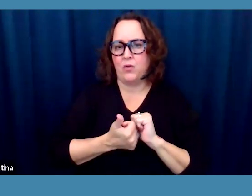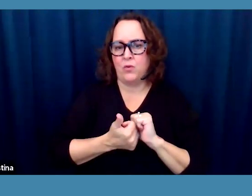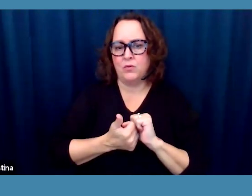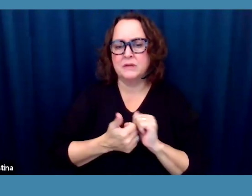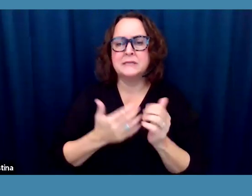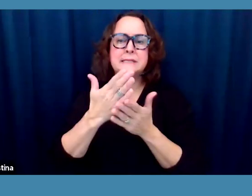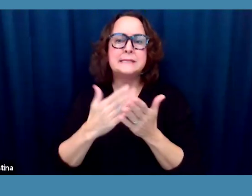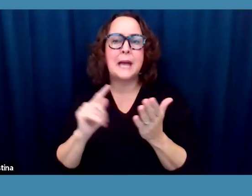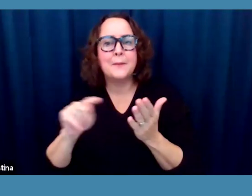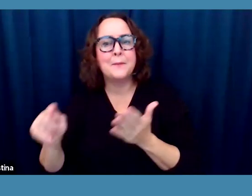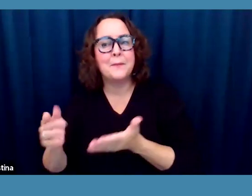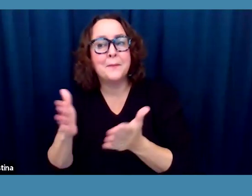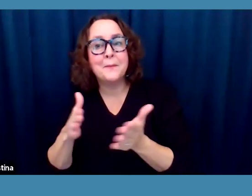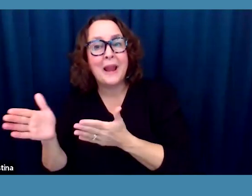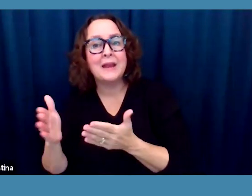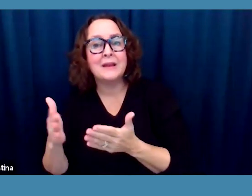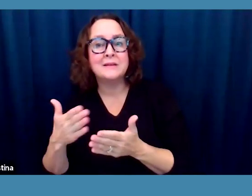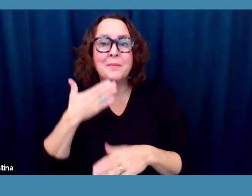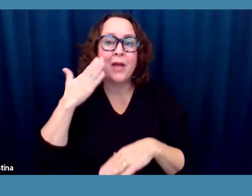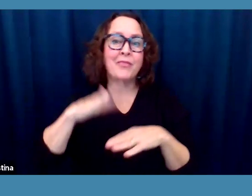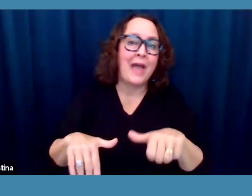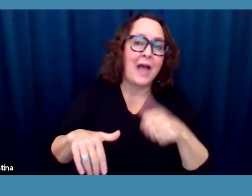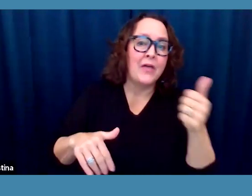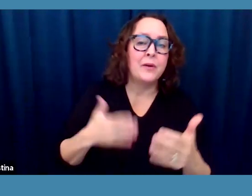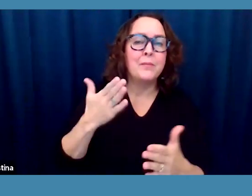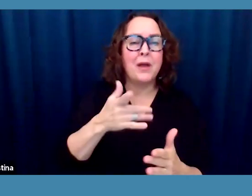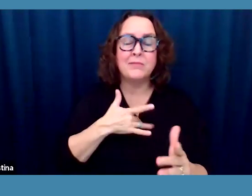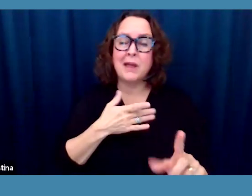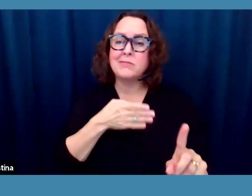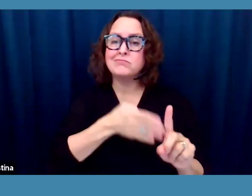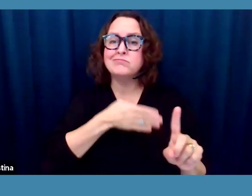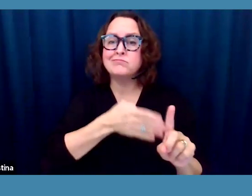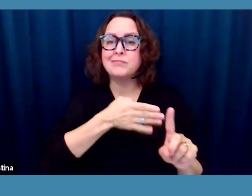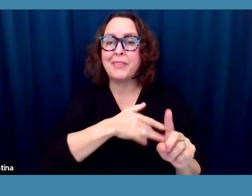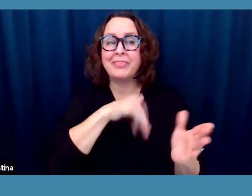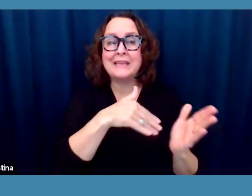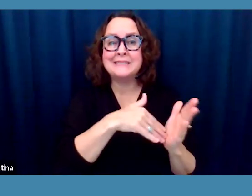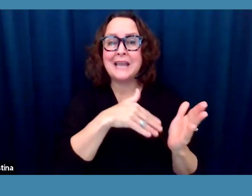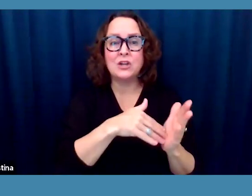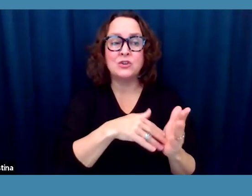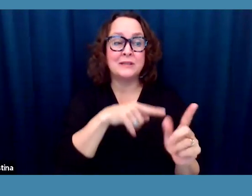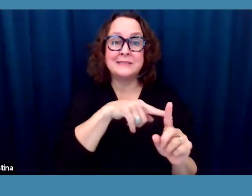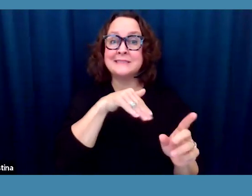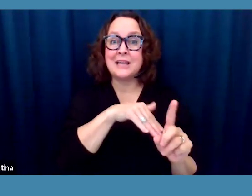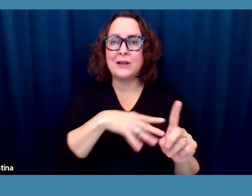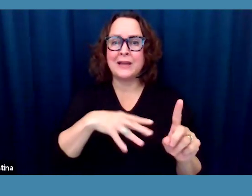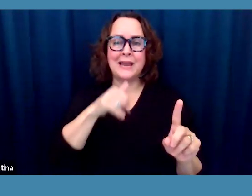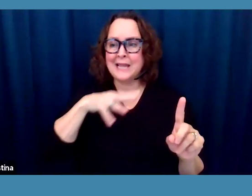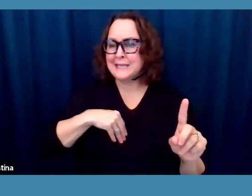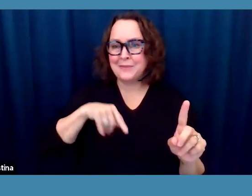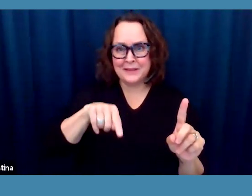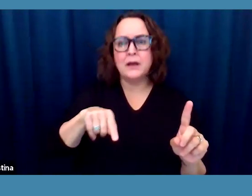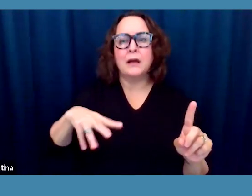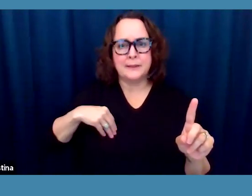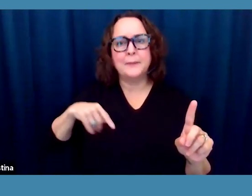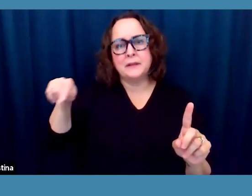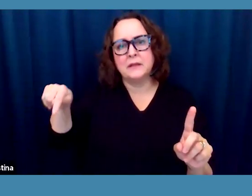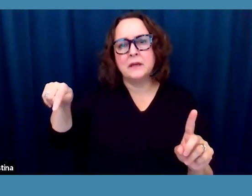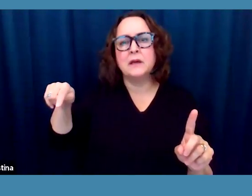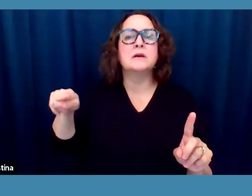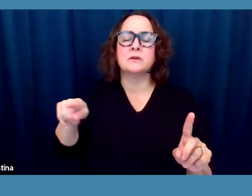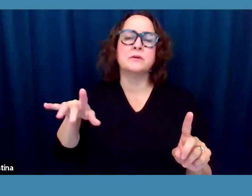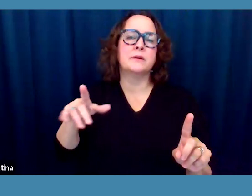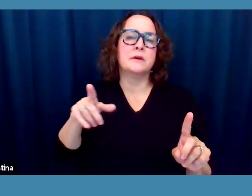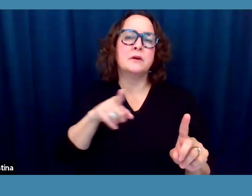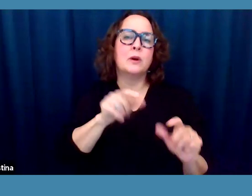others. You might have a certain doctor that you really like who only accepts one of the plans. So, your reason for